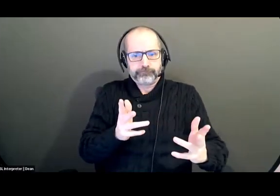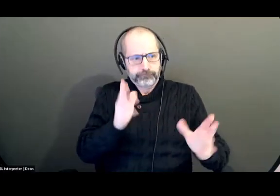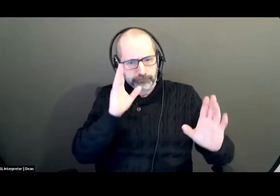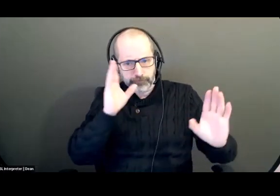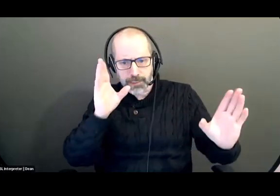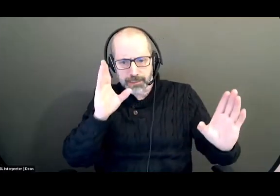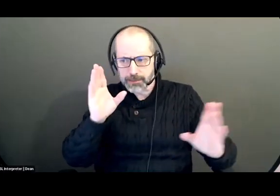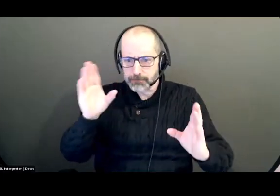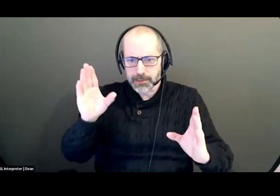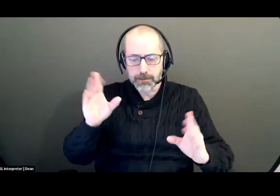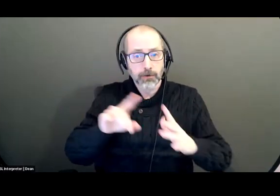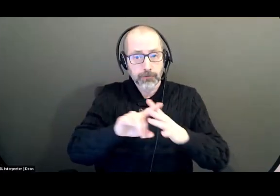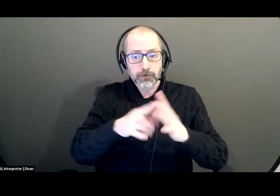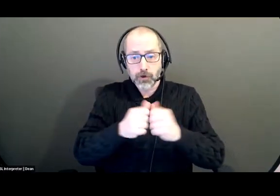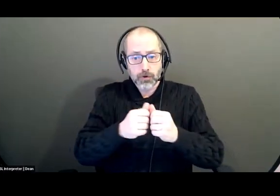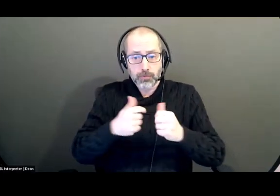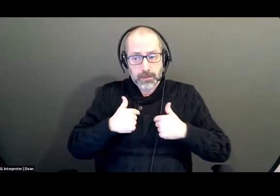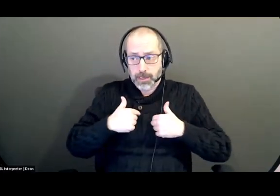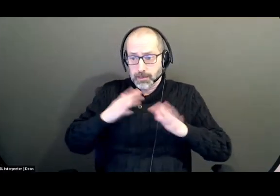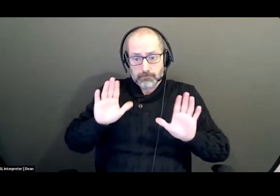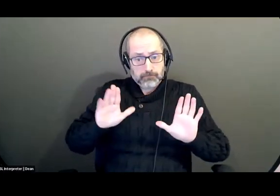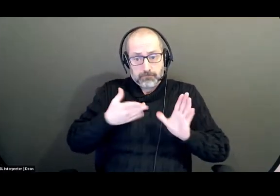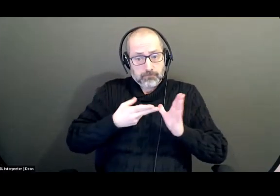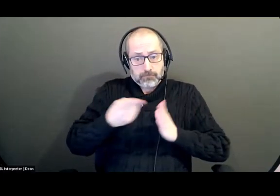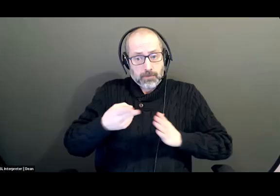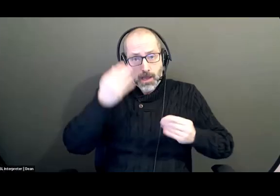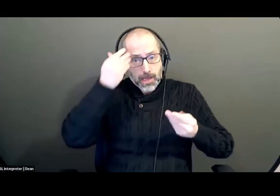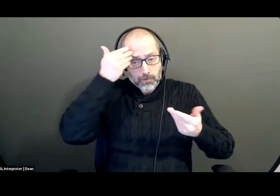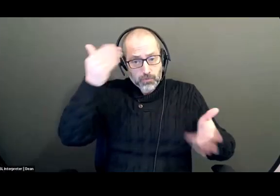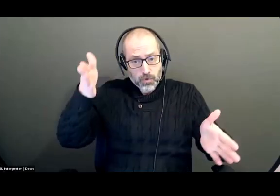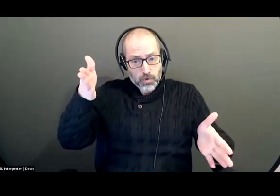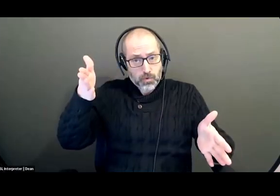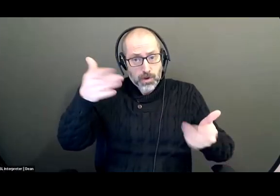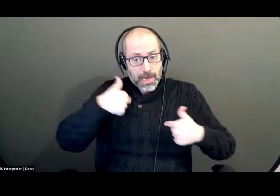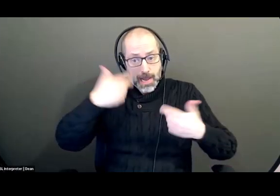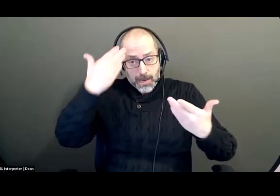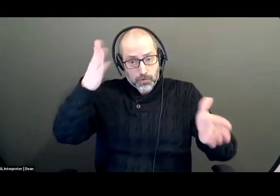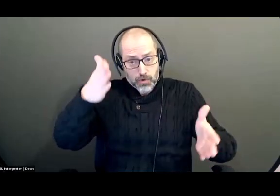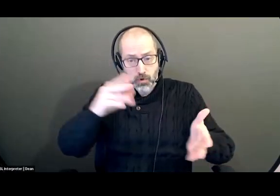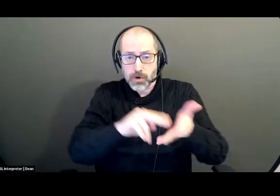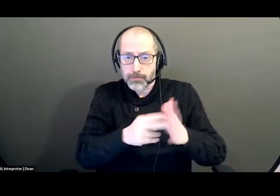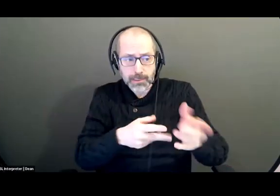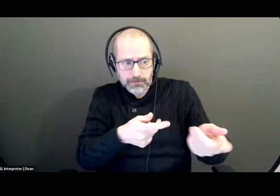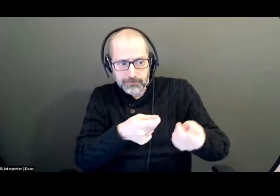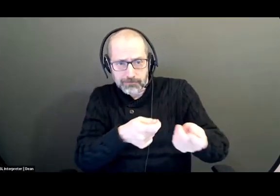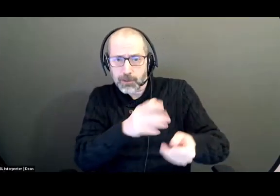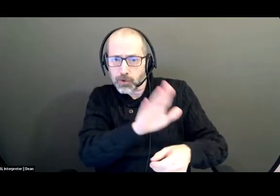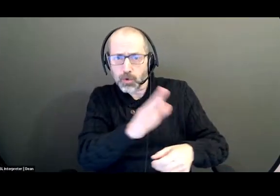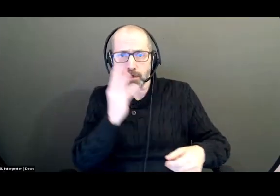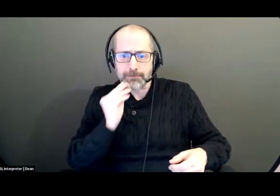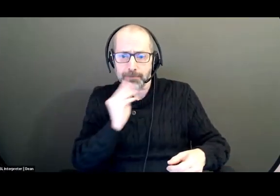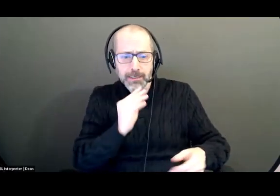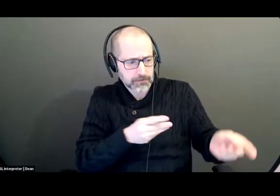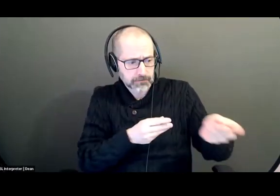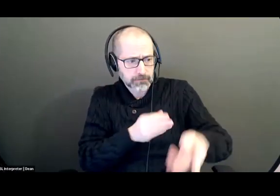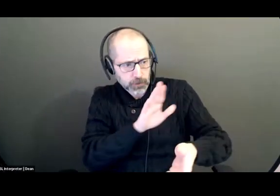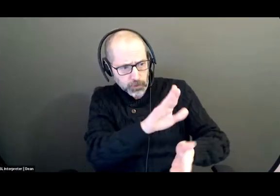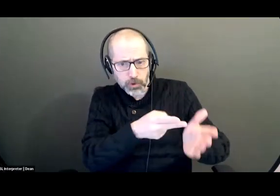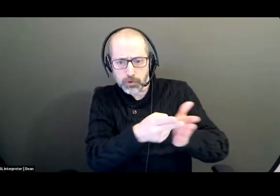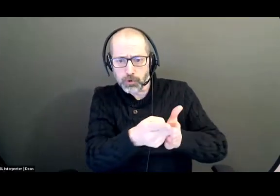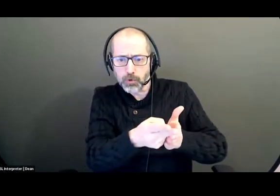give space to be present with and to each other. By starting with I don't know invites other people to share